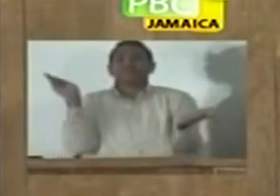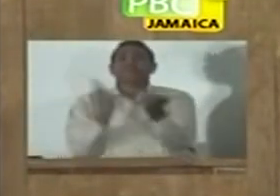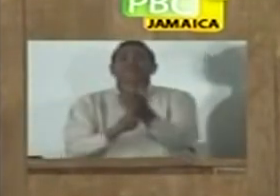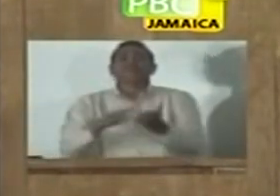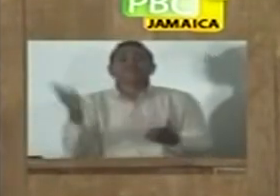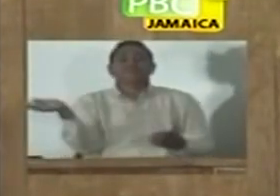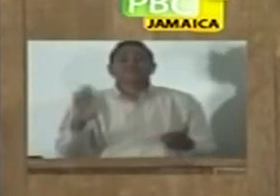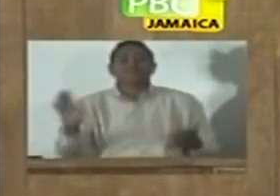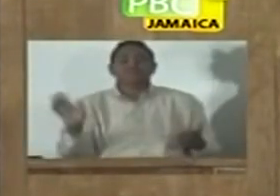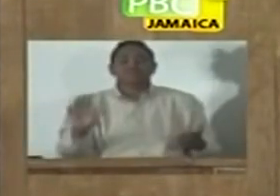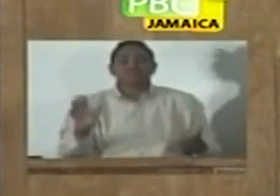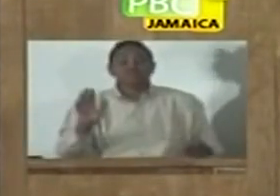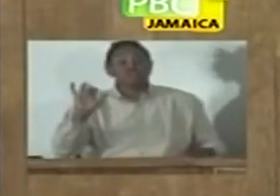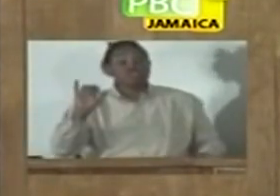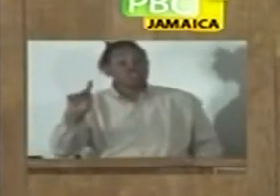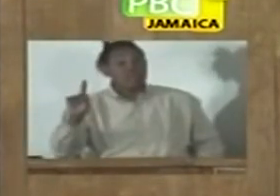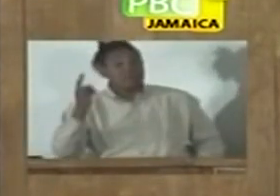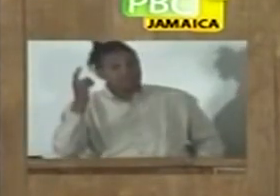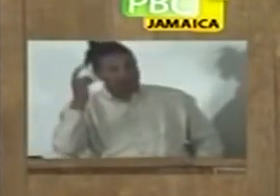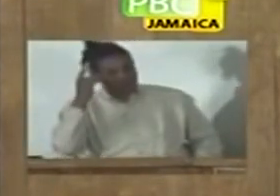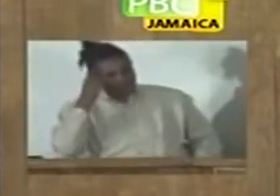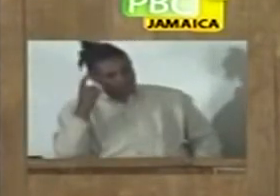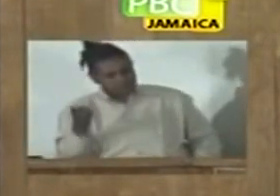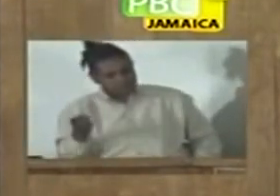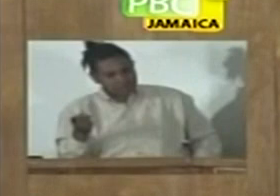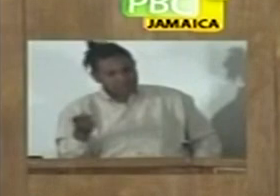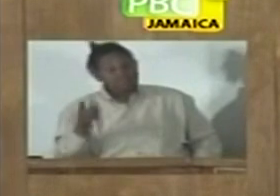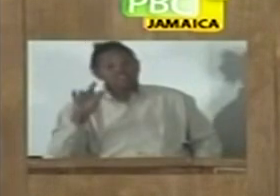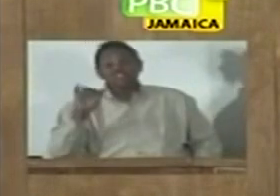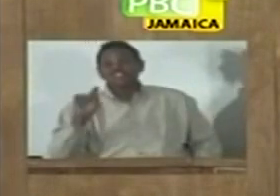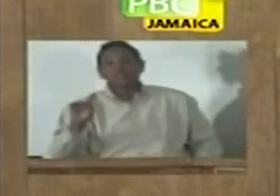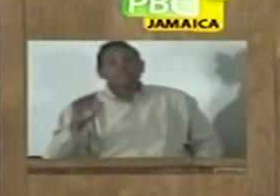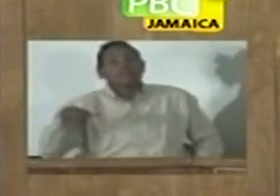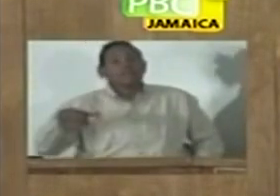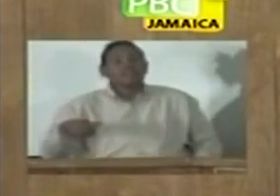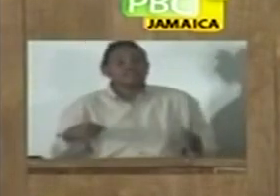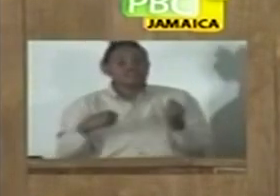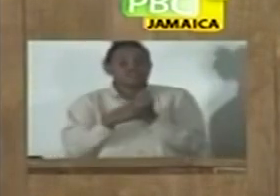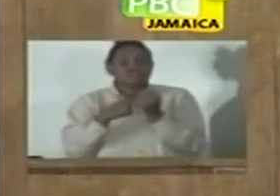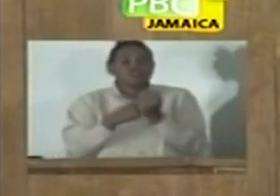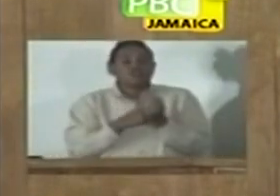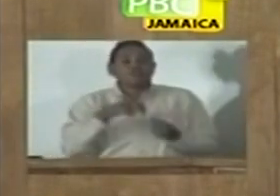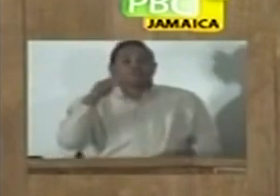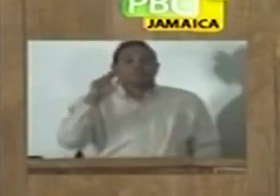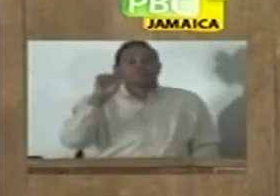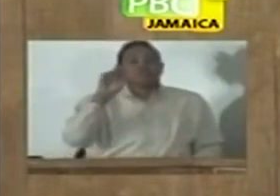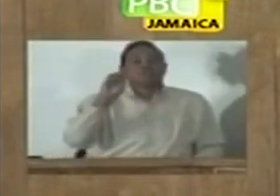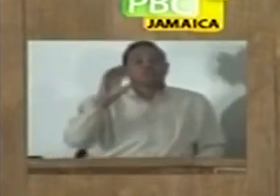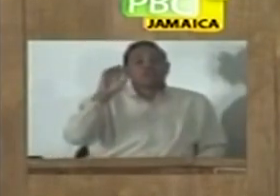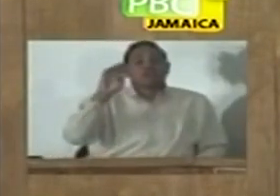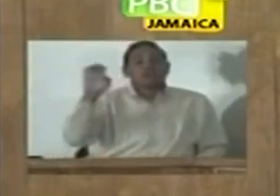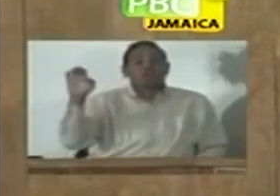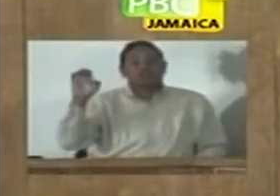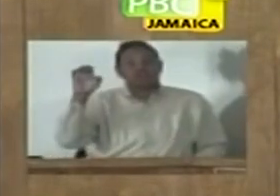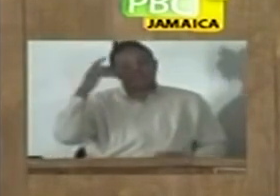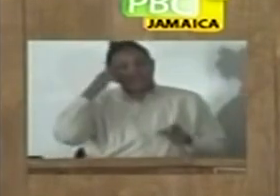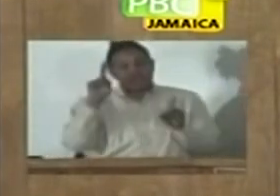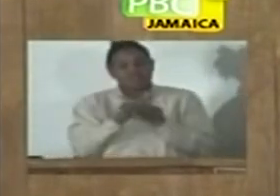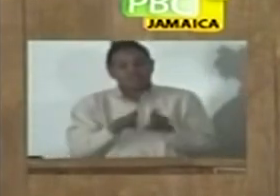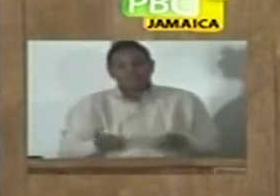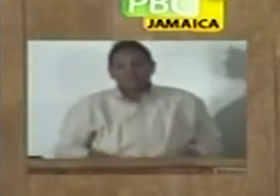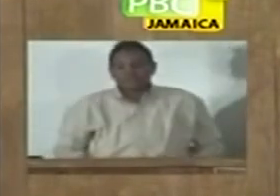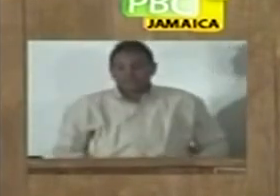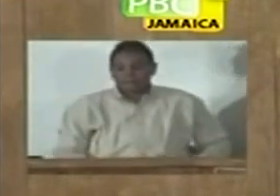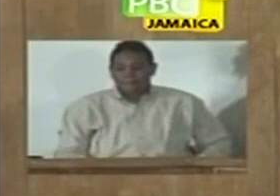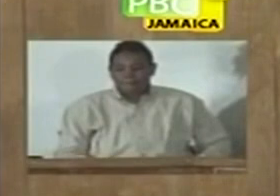That side was not in support of the Petro-Carib deal. Mr.